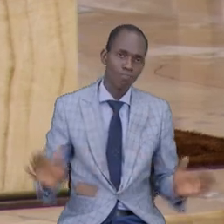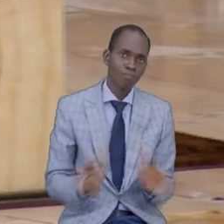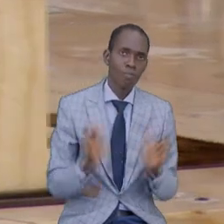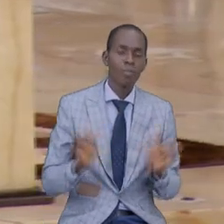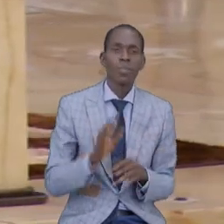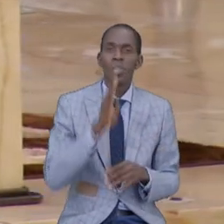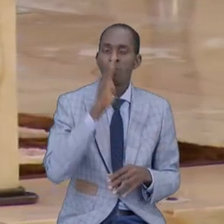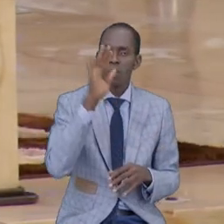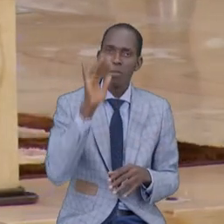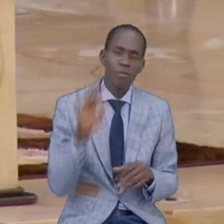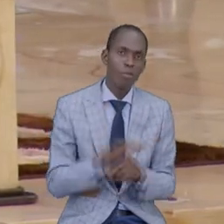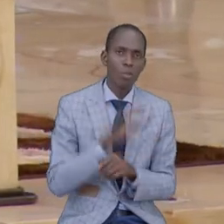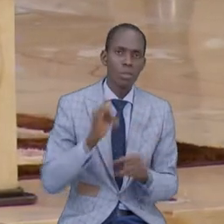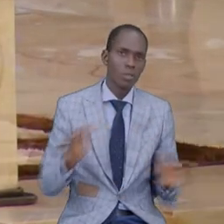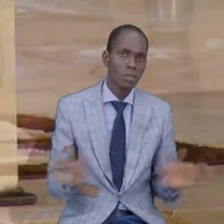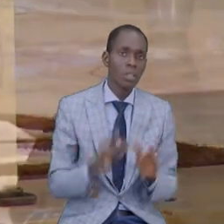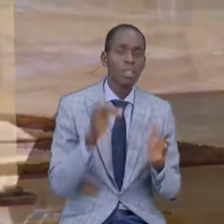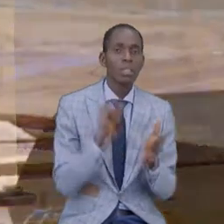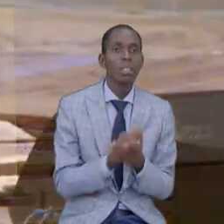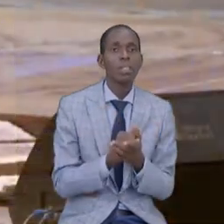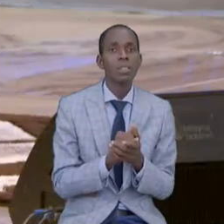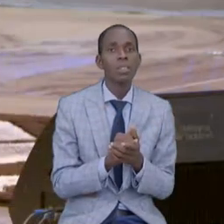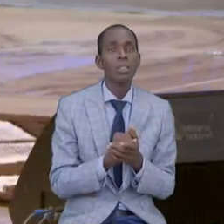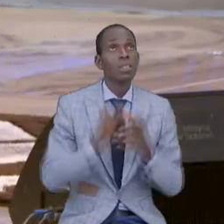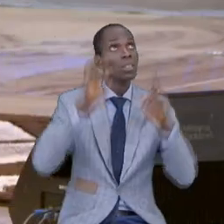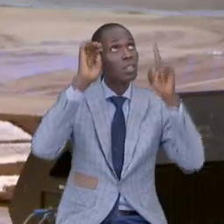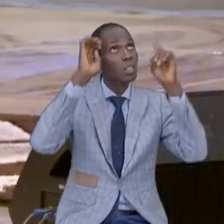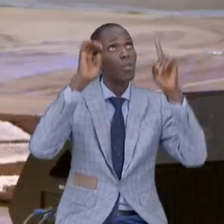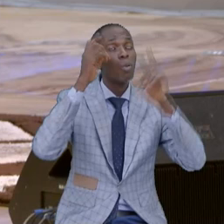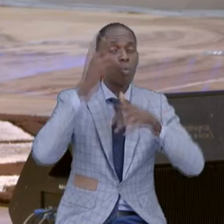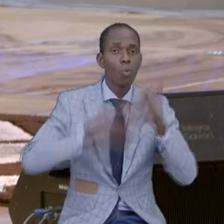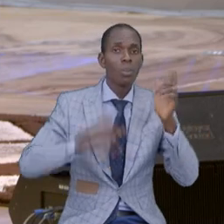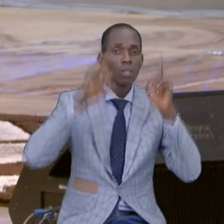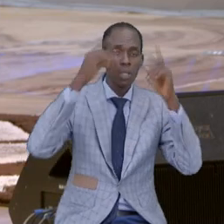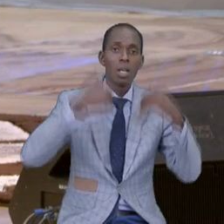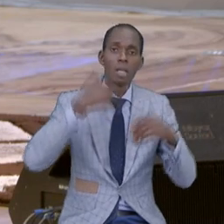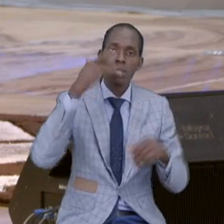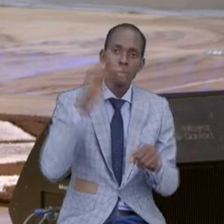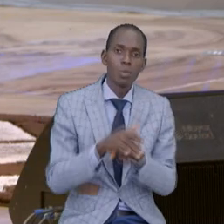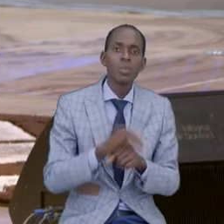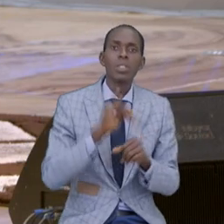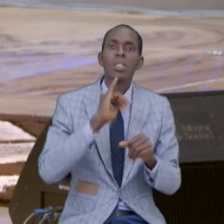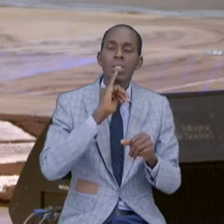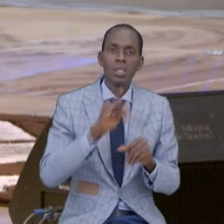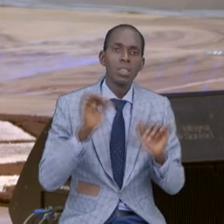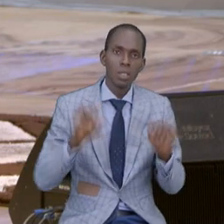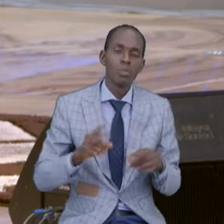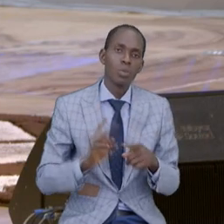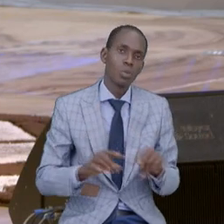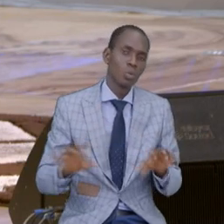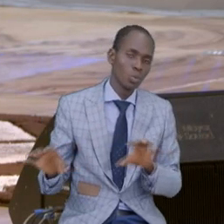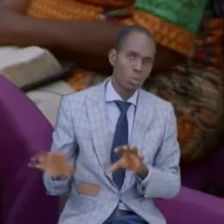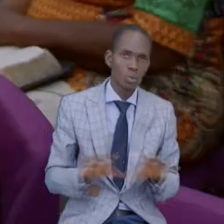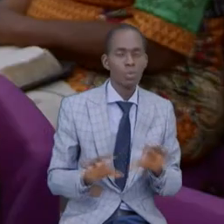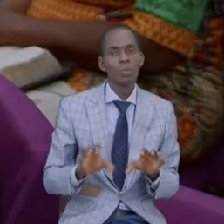fully persuaded that he, that what he had promised, is able also